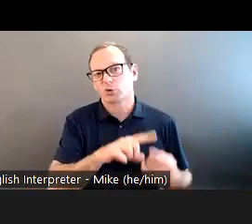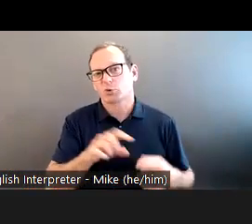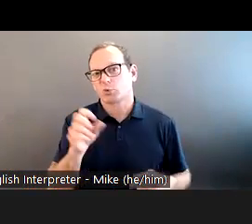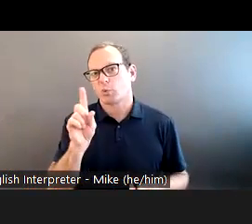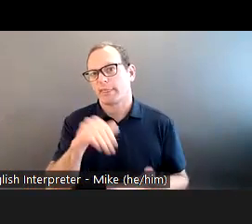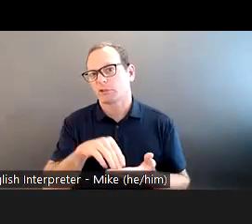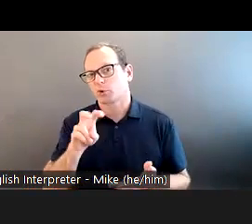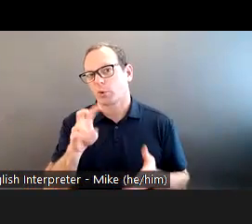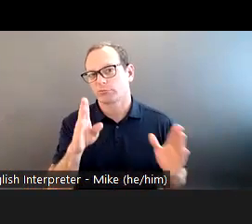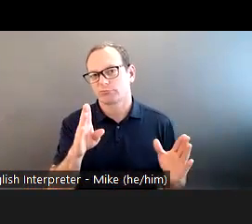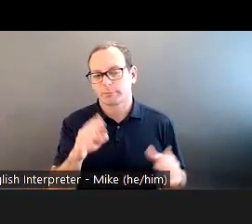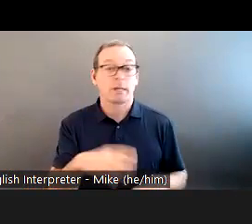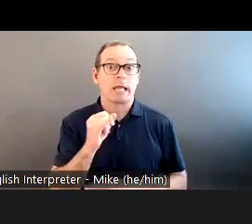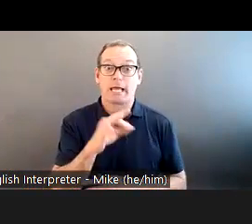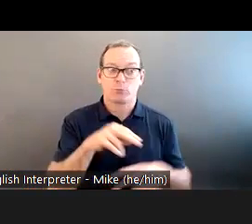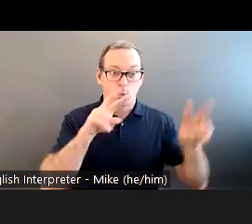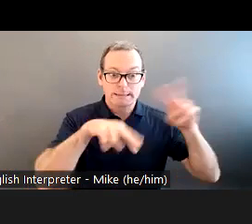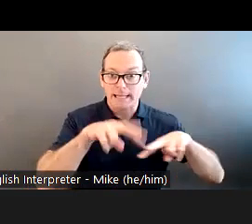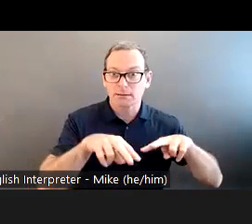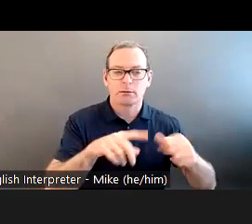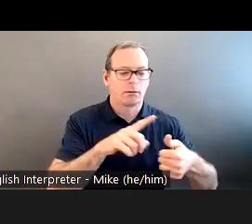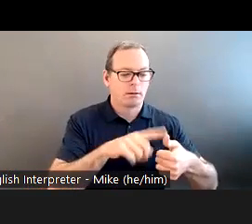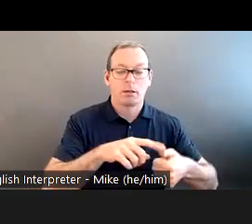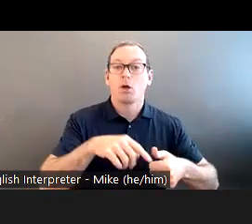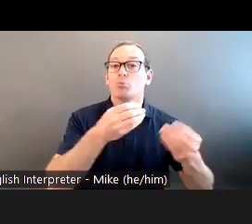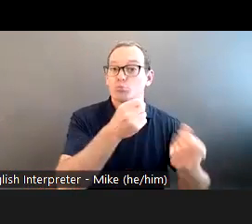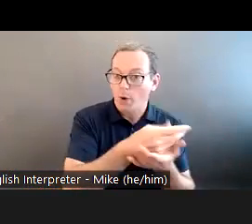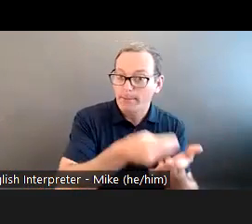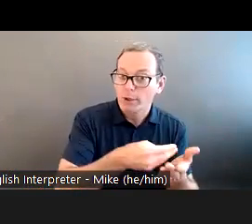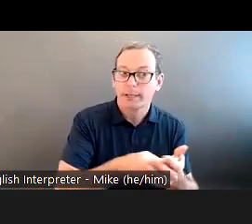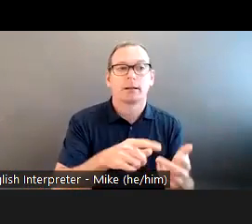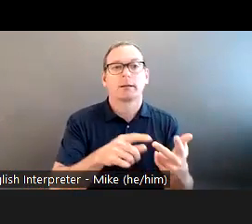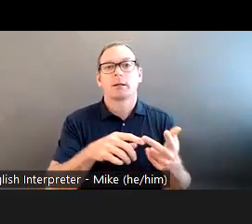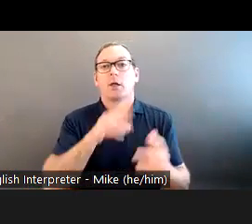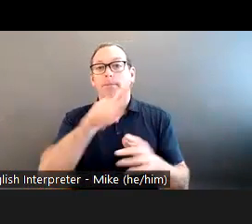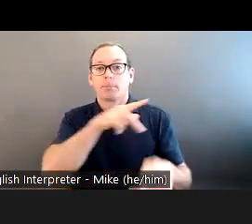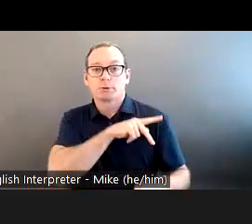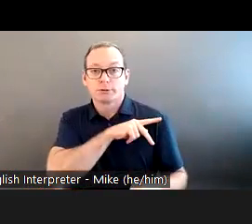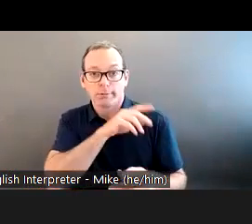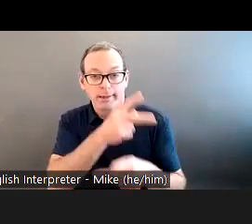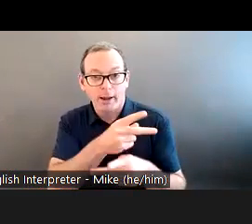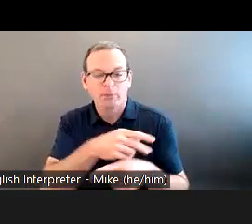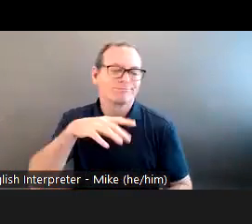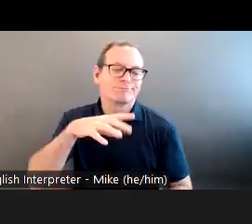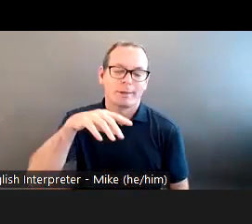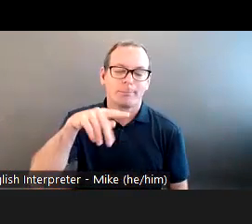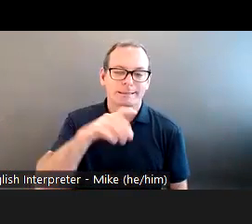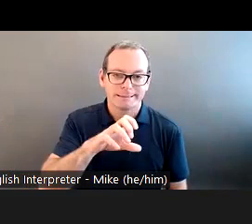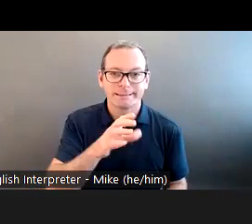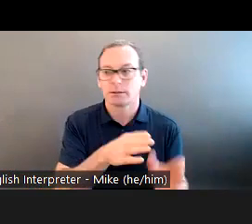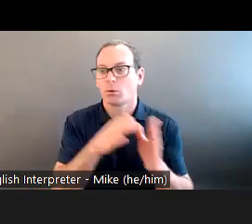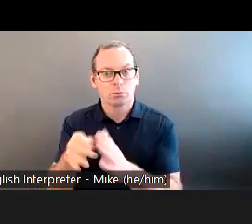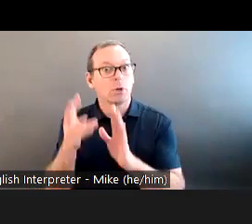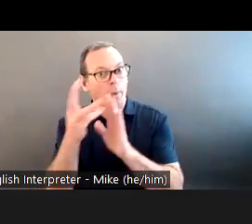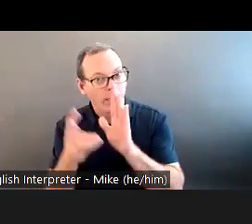assessing property, personal care, power of attorney, and will, well, now we're kind of doubling and tripling the